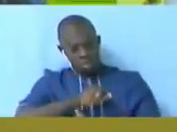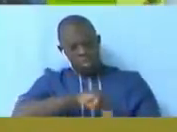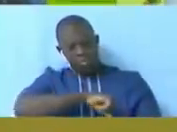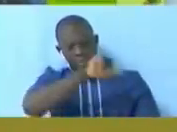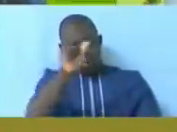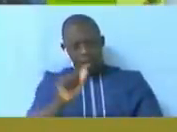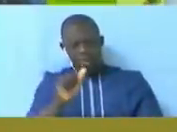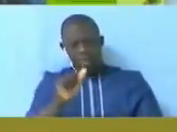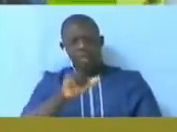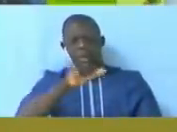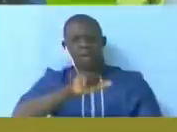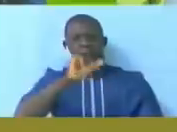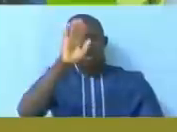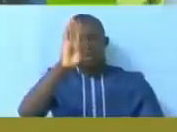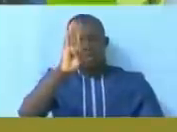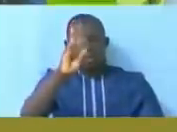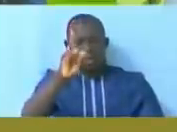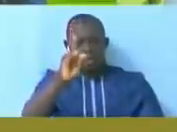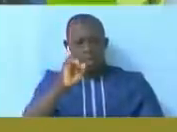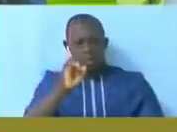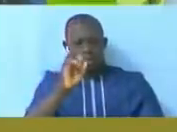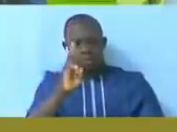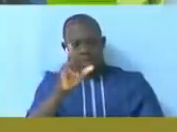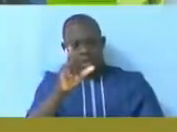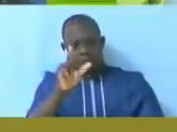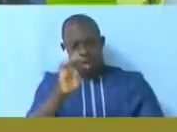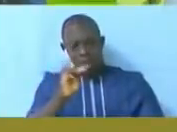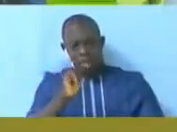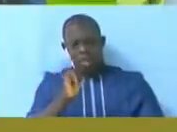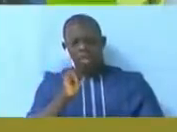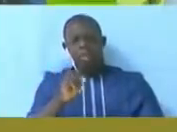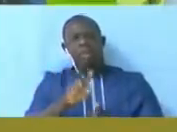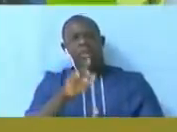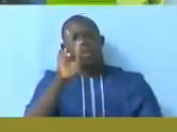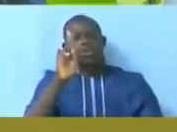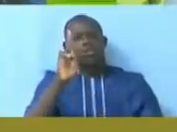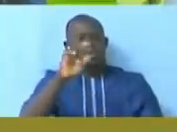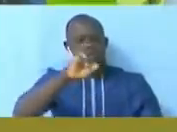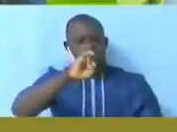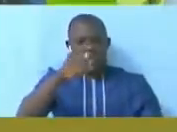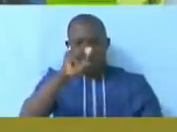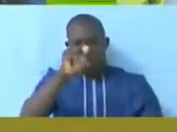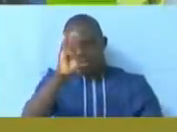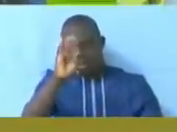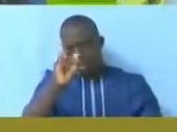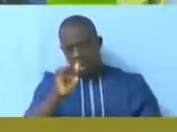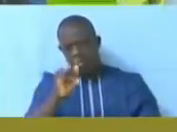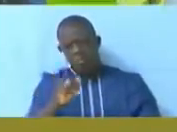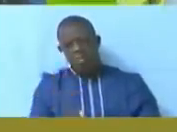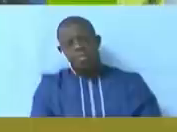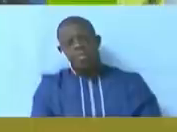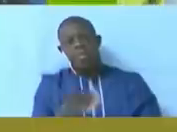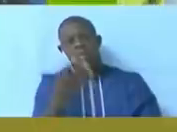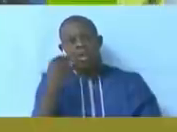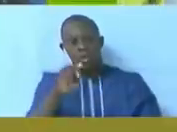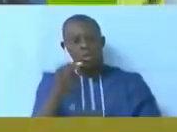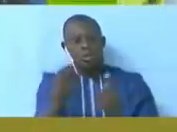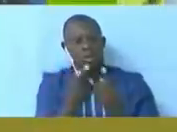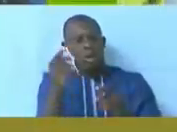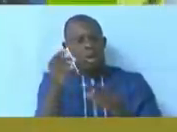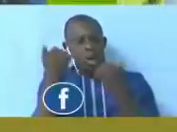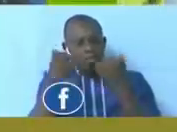Anatana adamu tapuruka nyim misalol foji sa kumul sa tanye menketa tani Abdoulaye Kujabi tema. How that happened